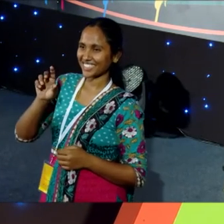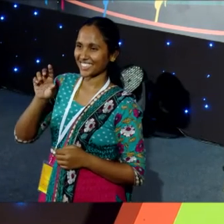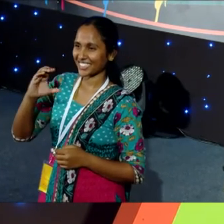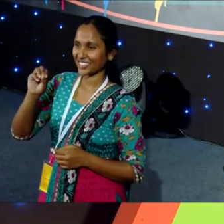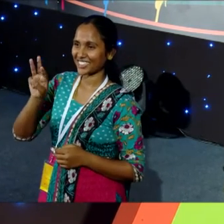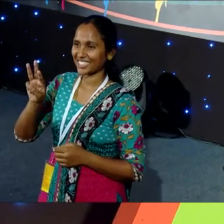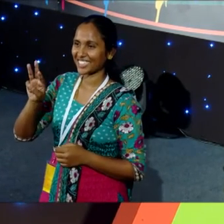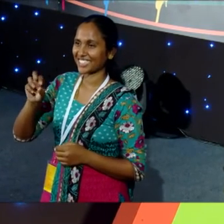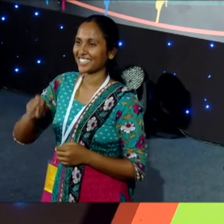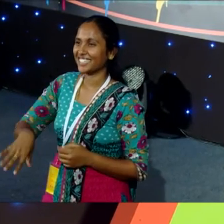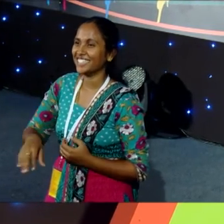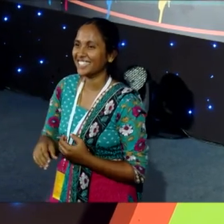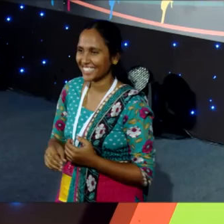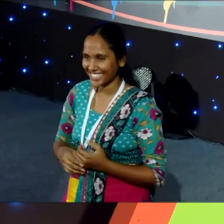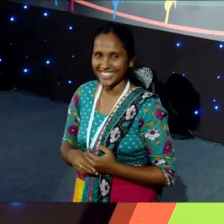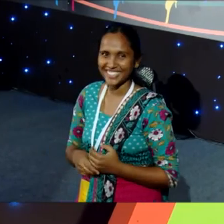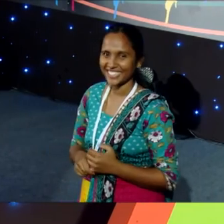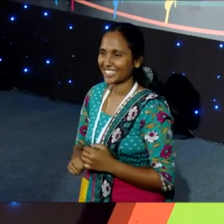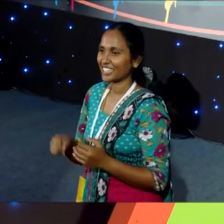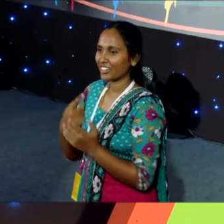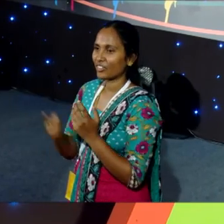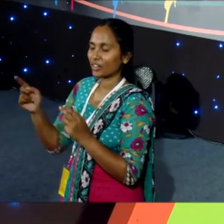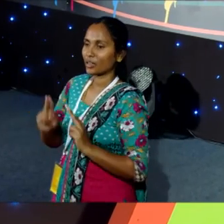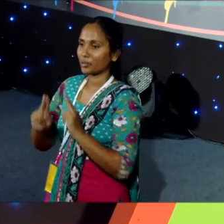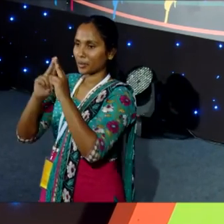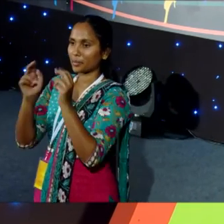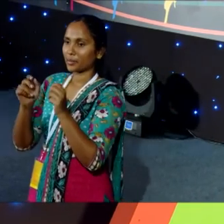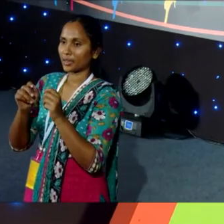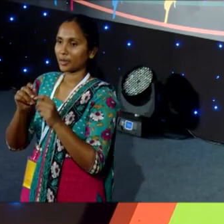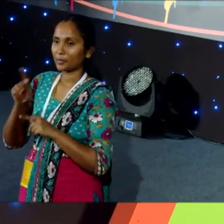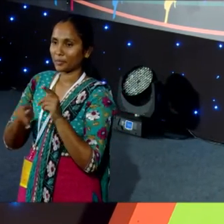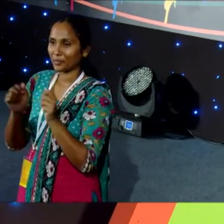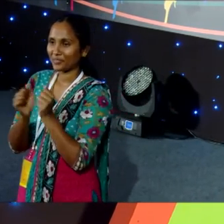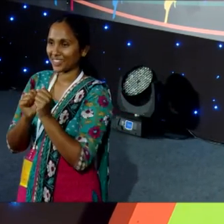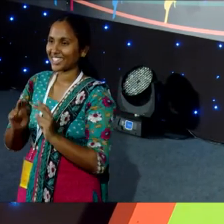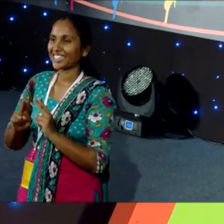Because why are they trying to make people with special